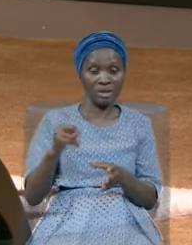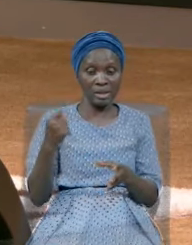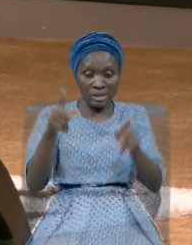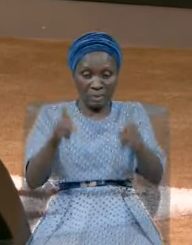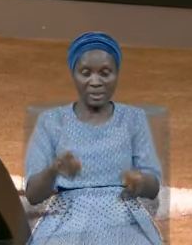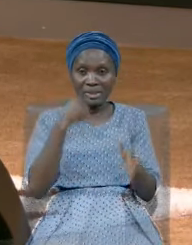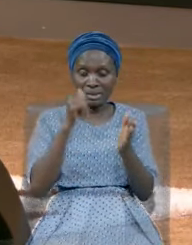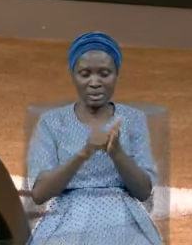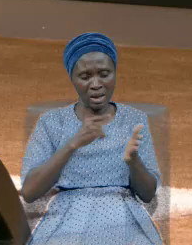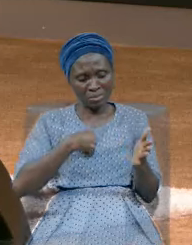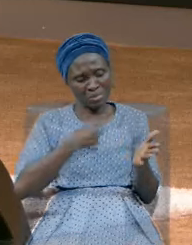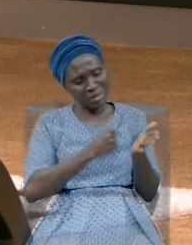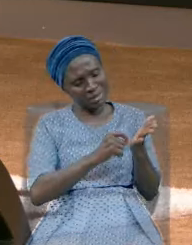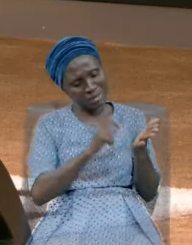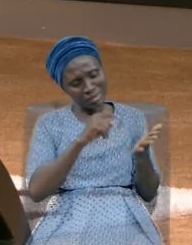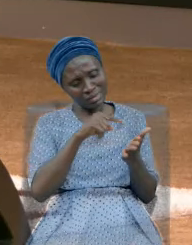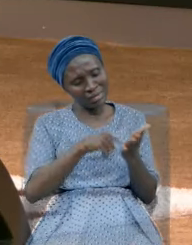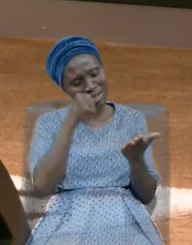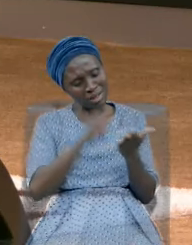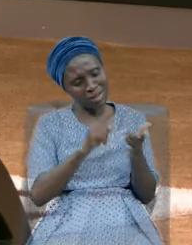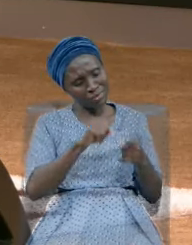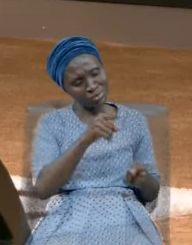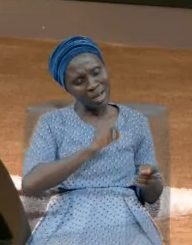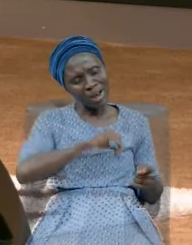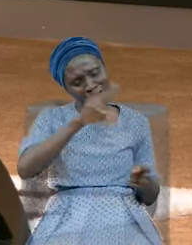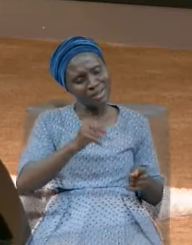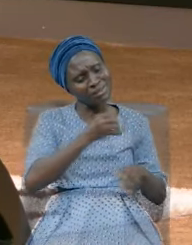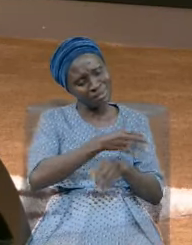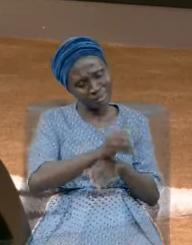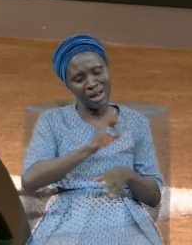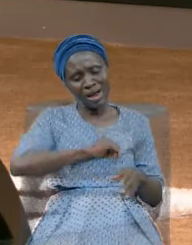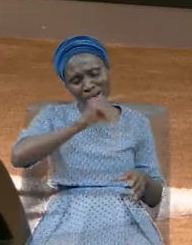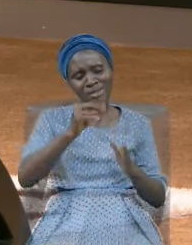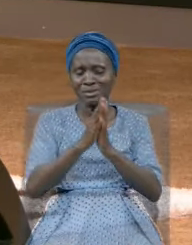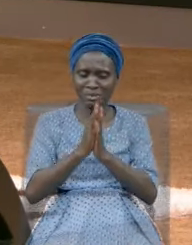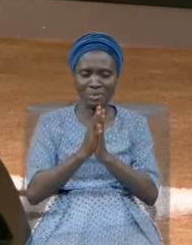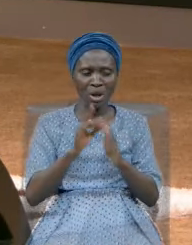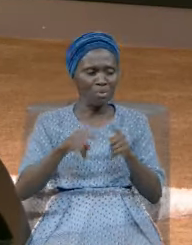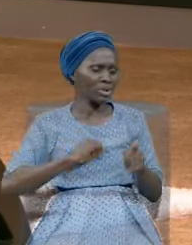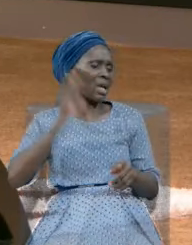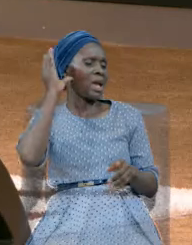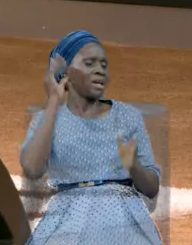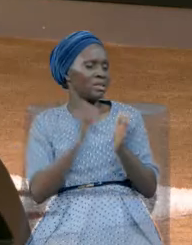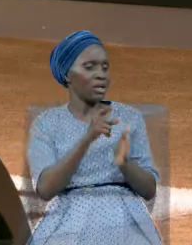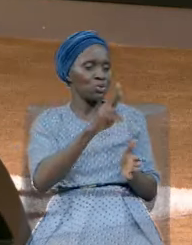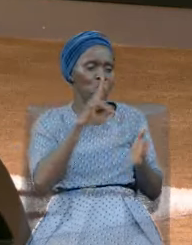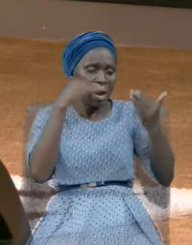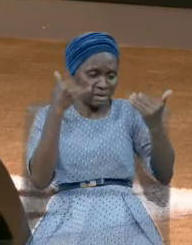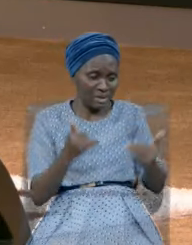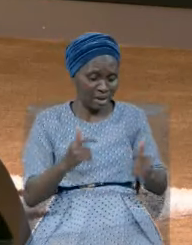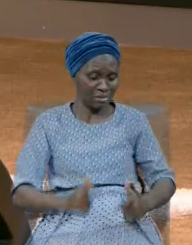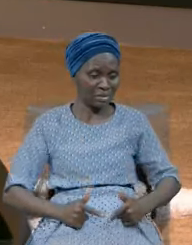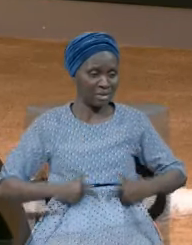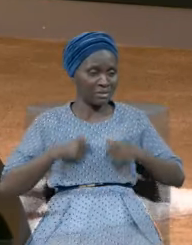need prayer. I need counseling. But I heard you are now based in